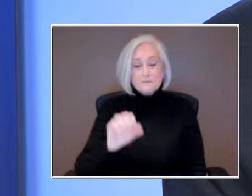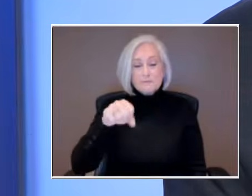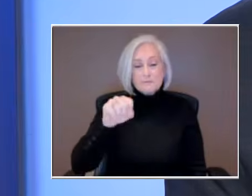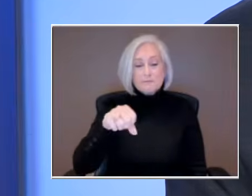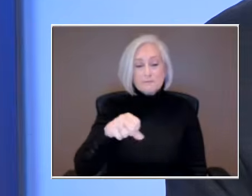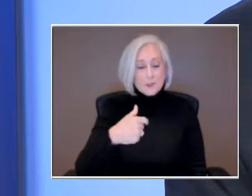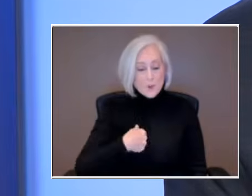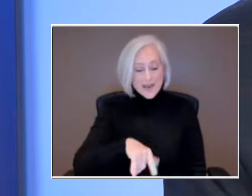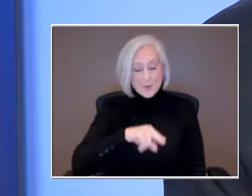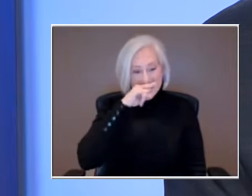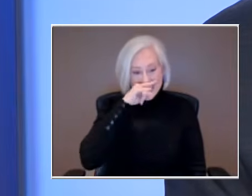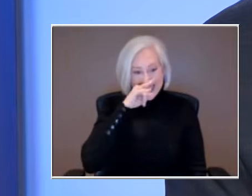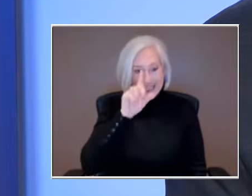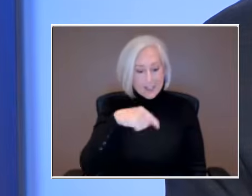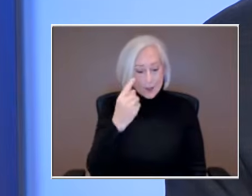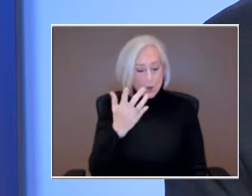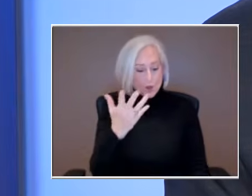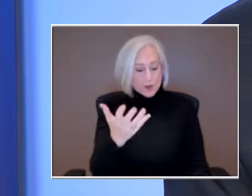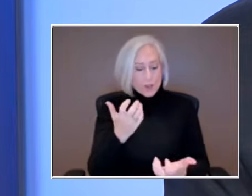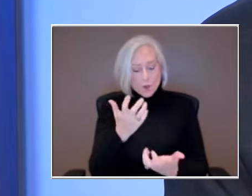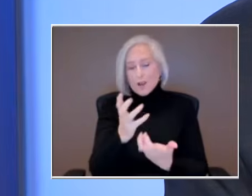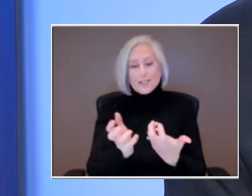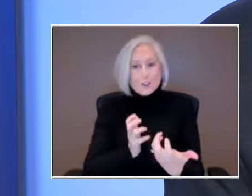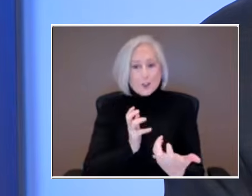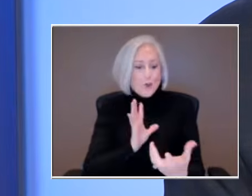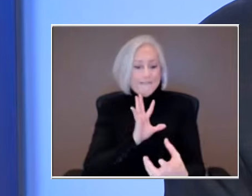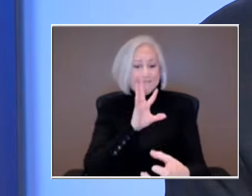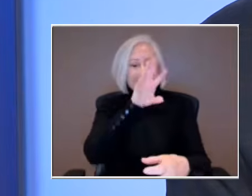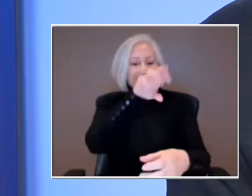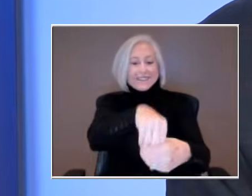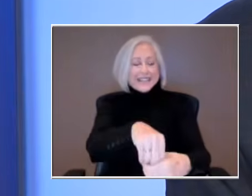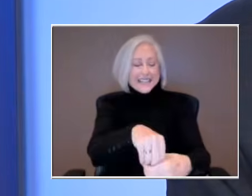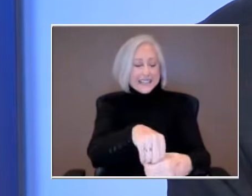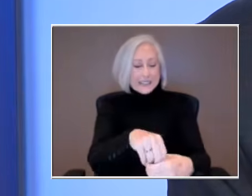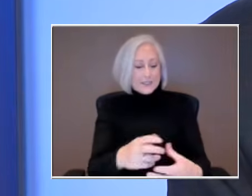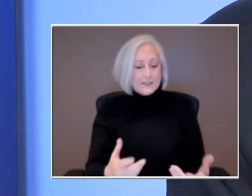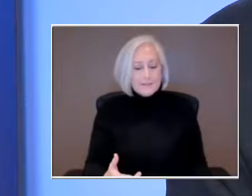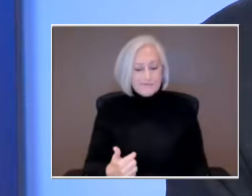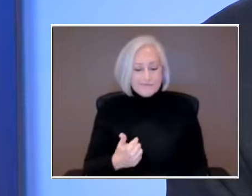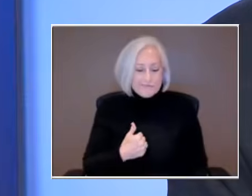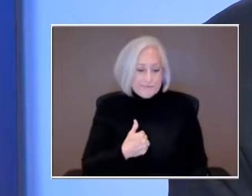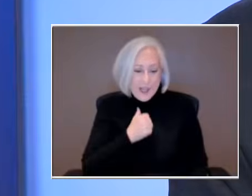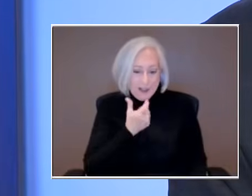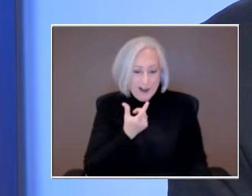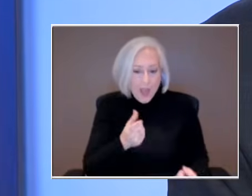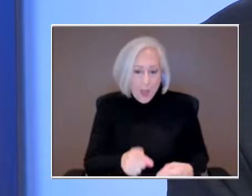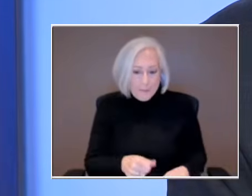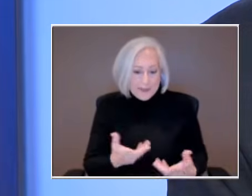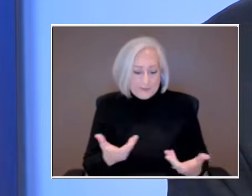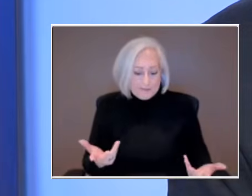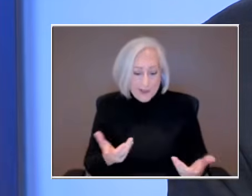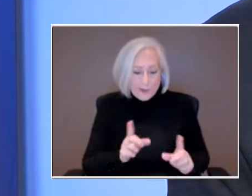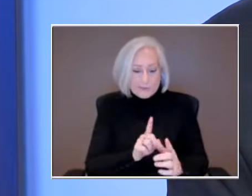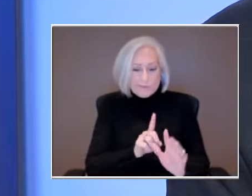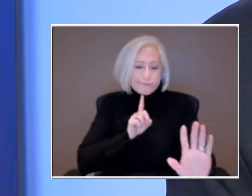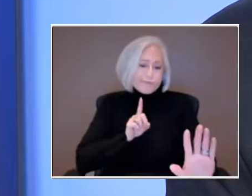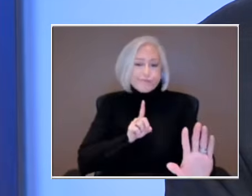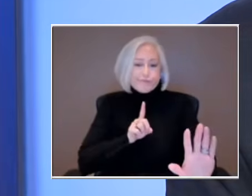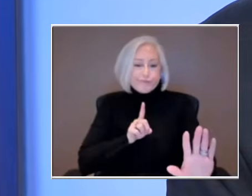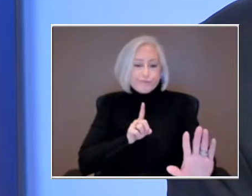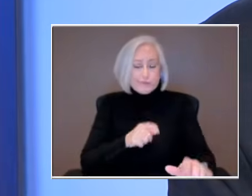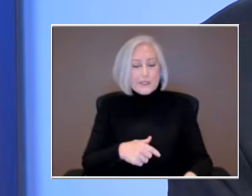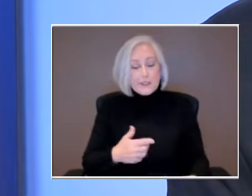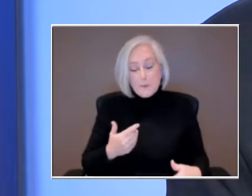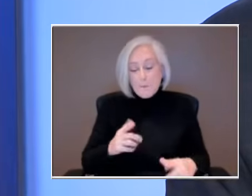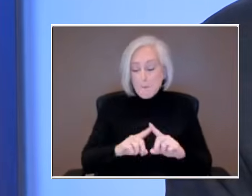want is to fit in, right, and just be like everybody else. And like I said, that wasn't the case. It wasn't going to happen. But I had a lot of friends that it